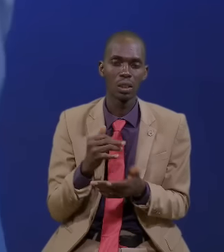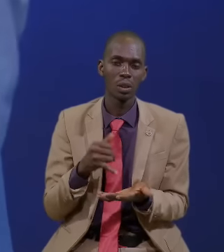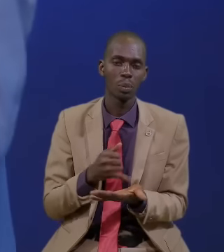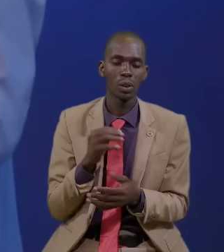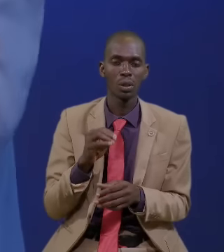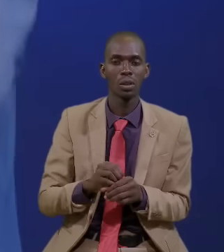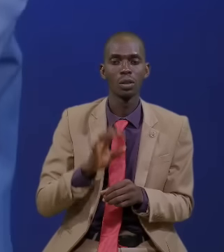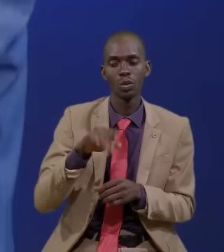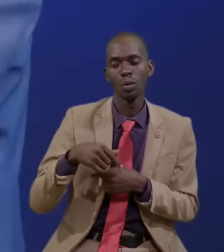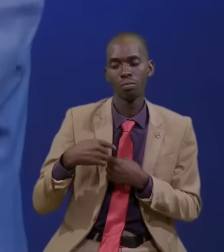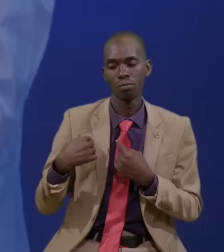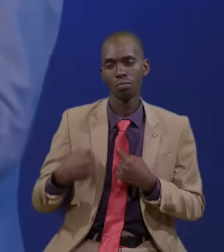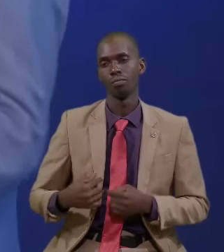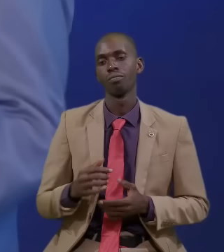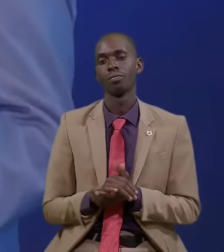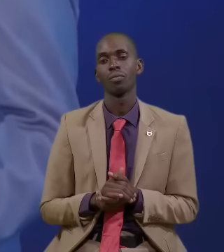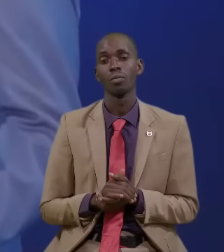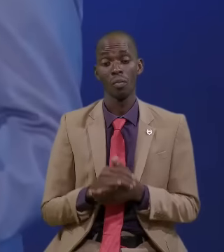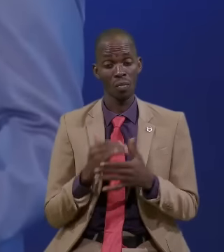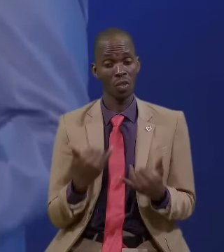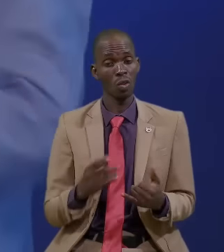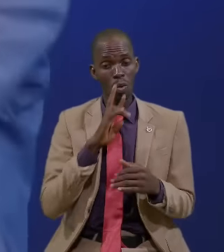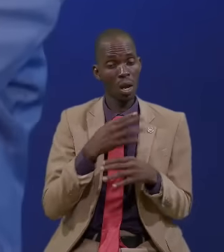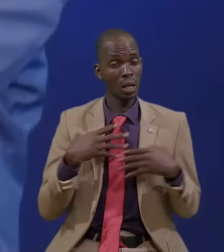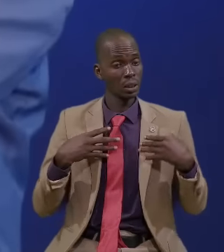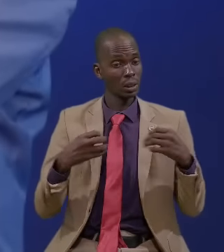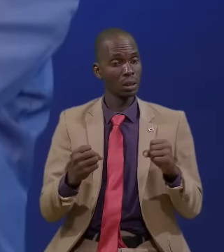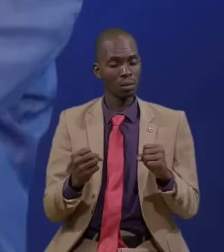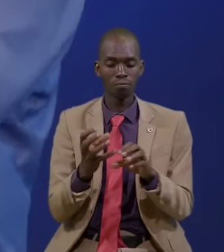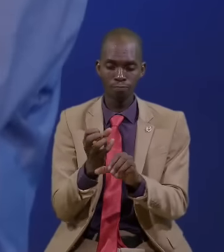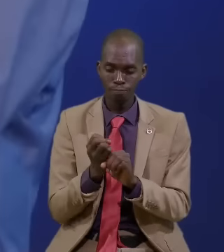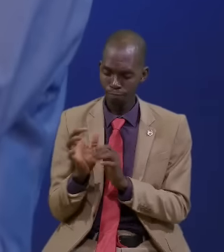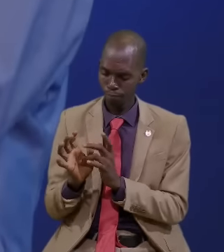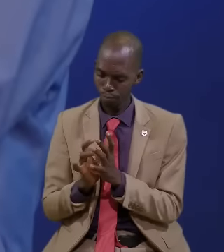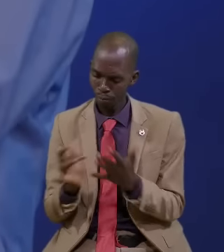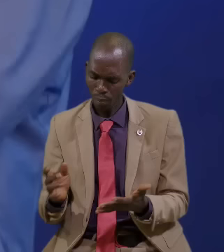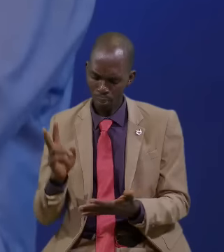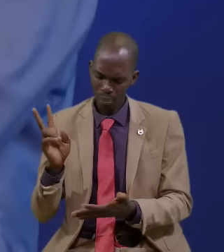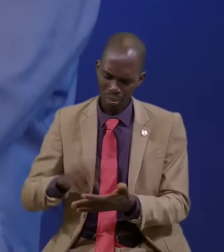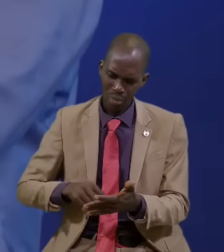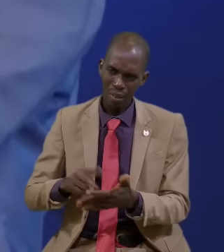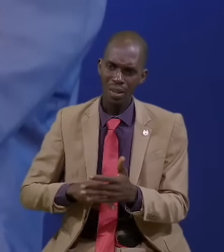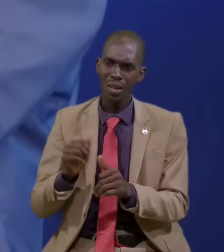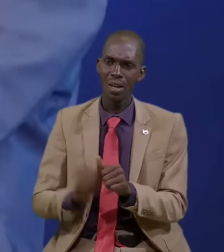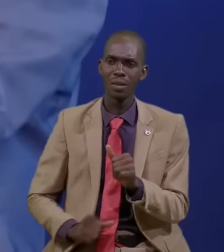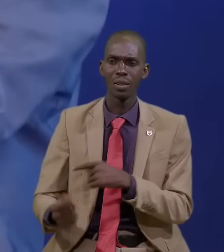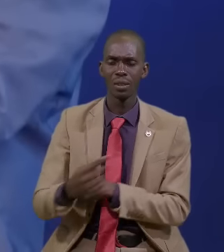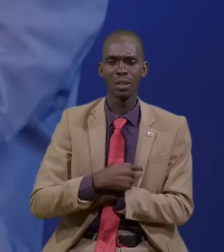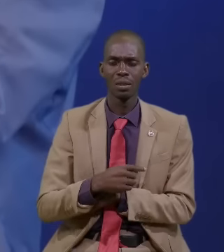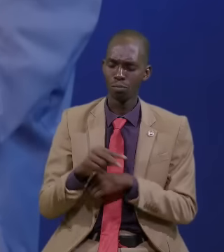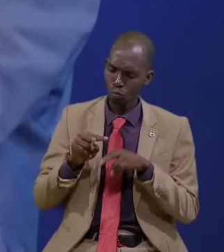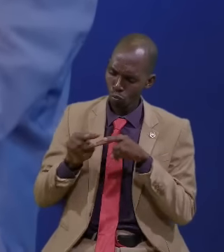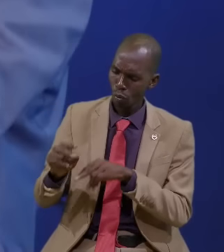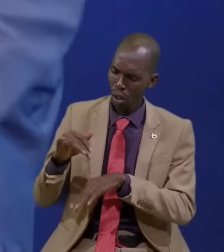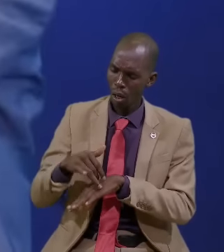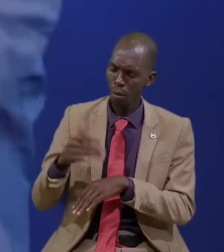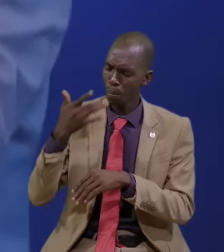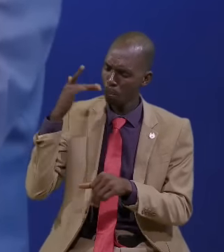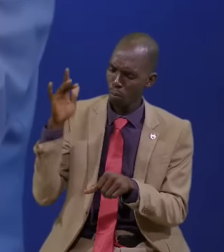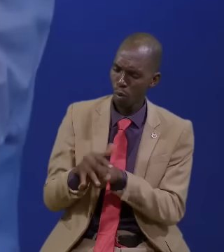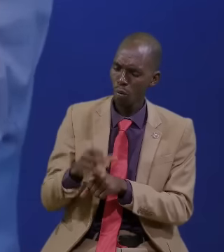your Bible, you read your Bible every day, you look at the promises of God every day,